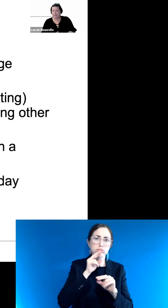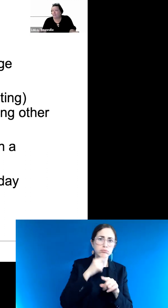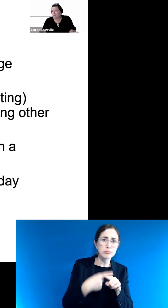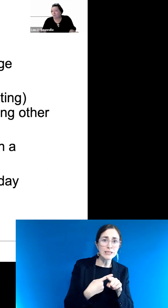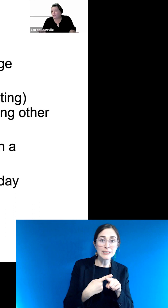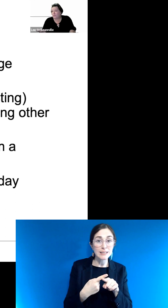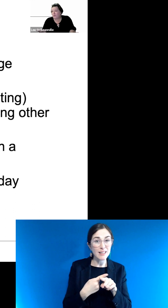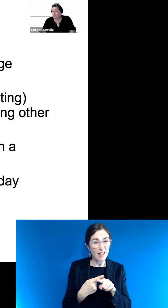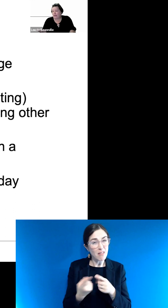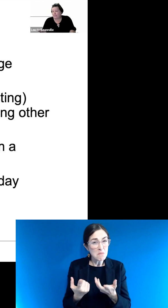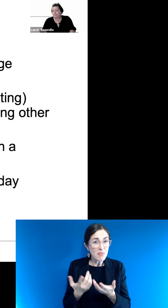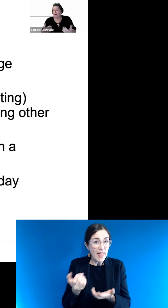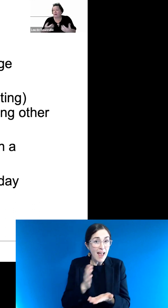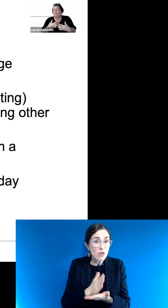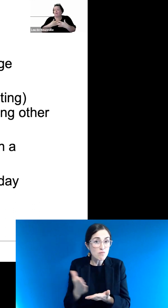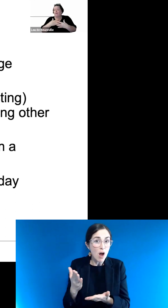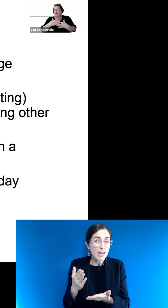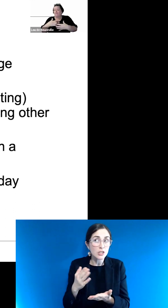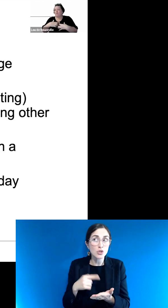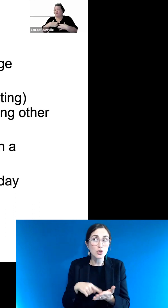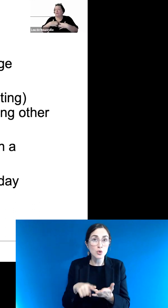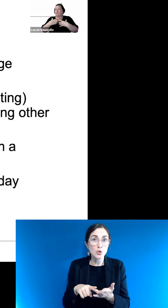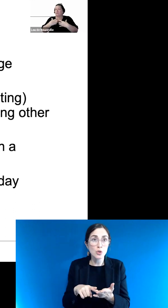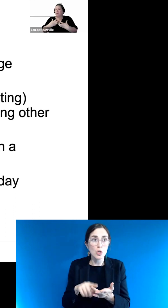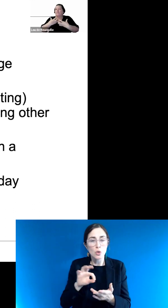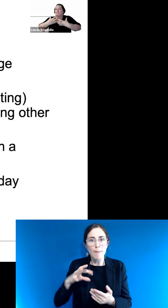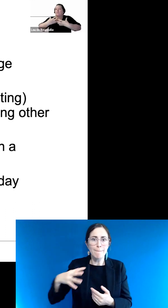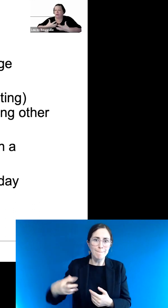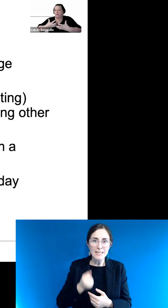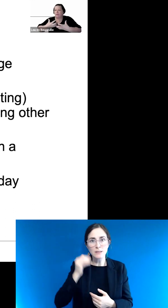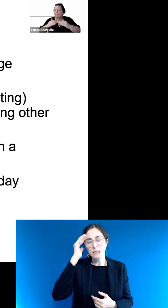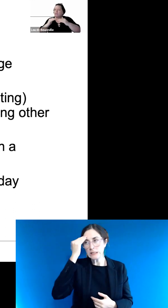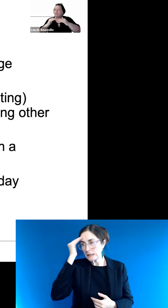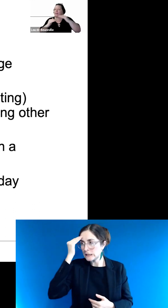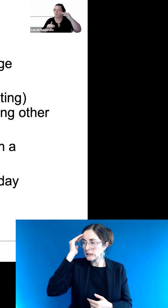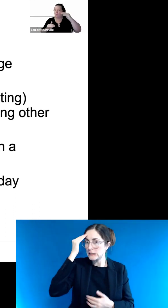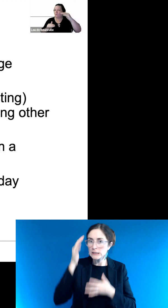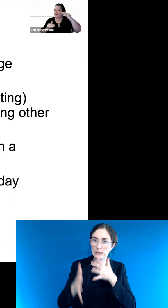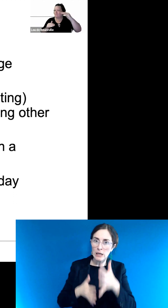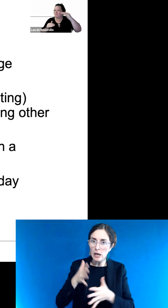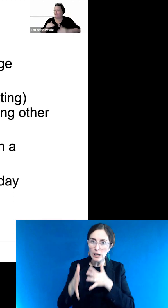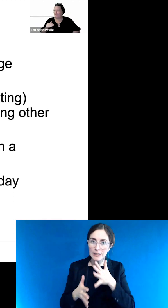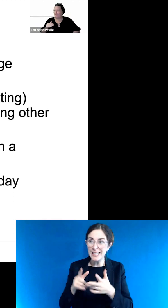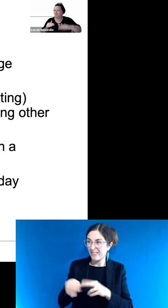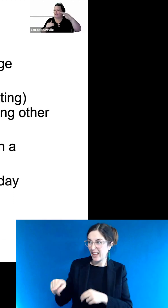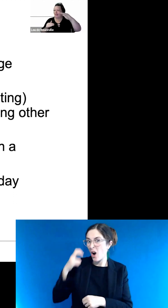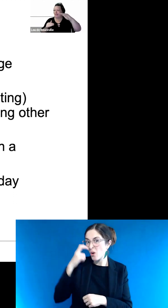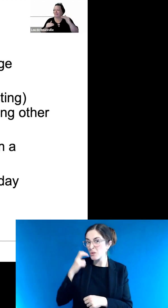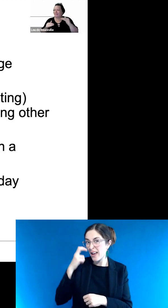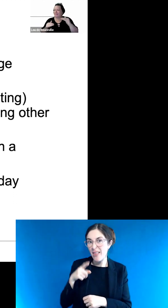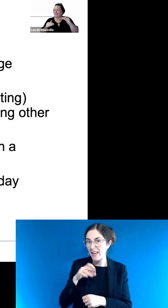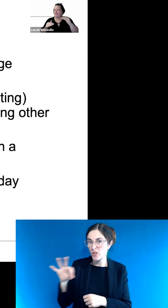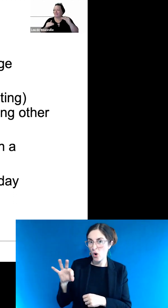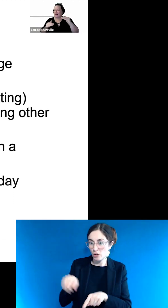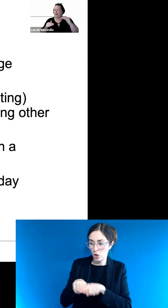English, they do also have the right sometimes, I feel, to not have to struggle, especially if they're older and haven't been signing from young,